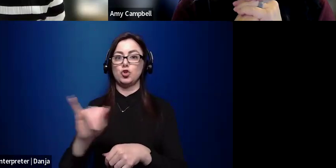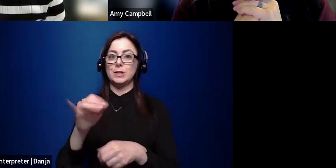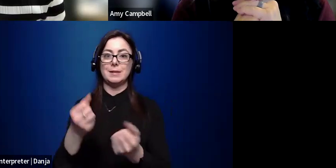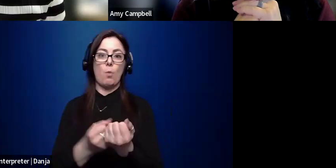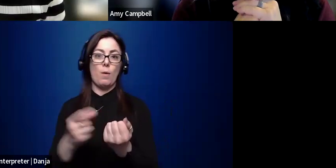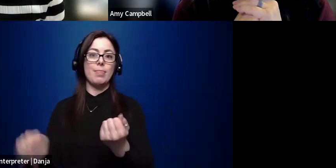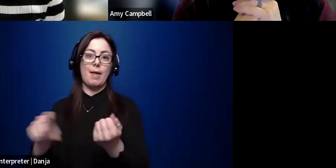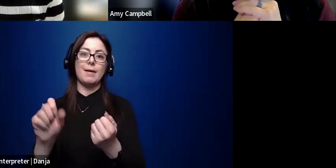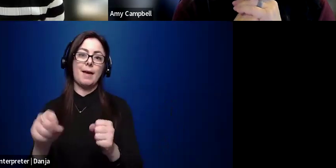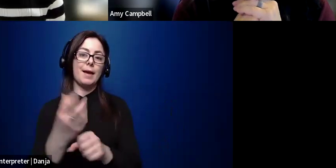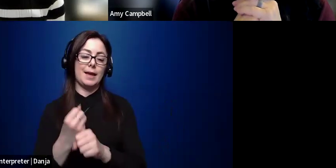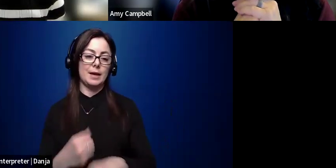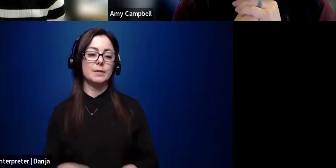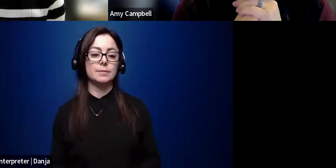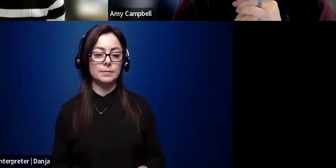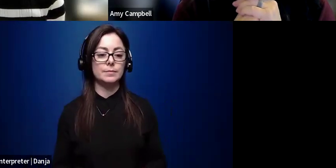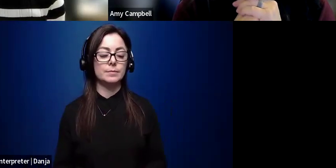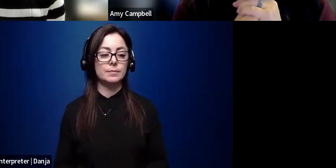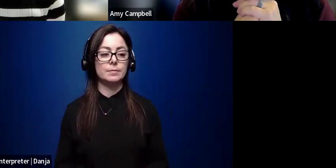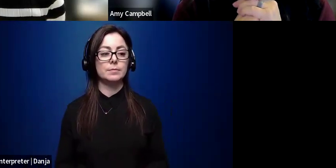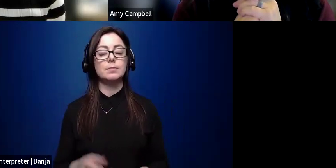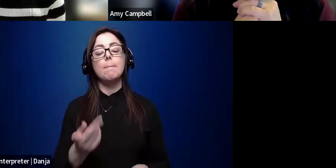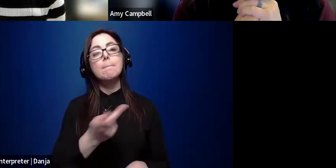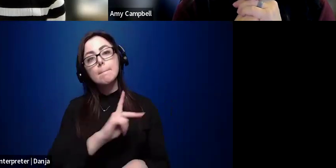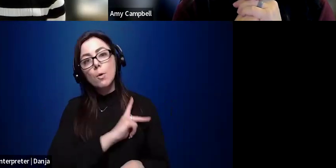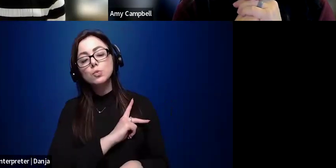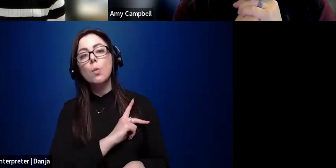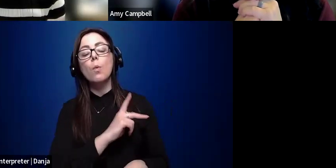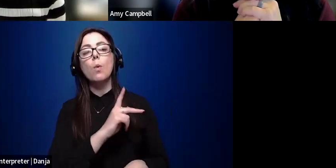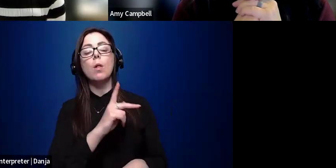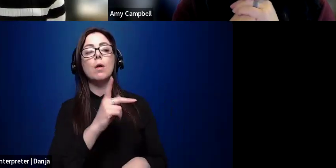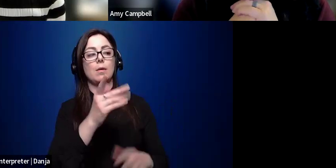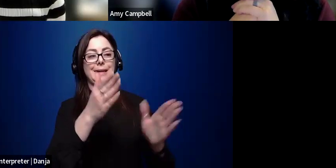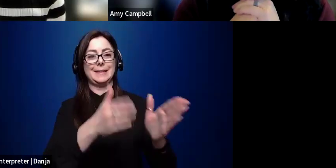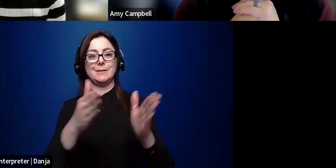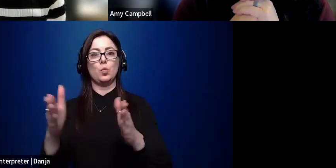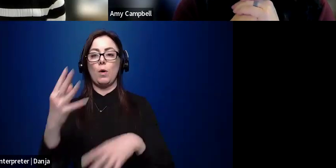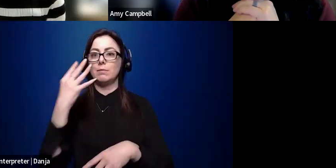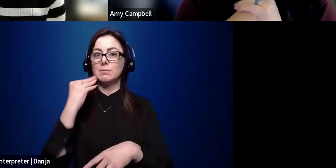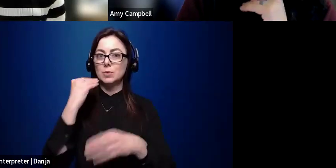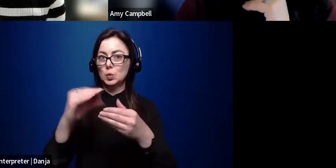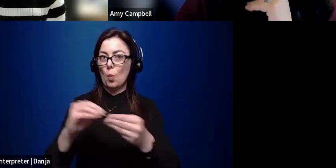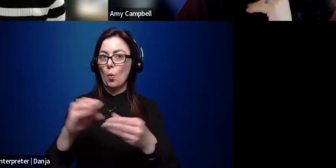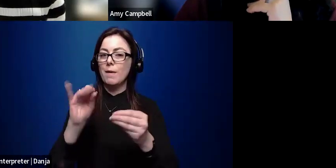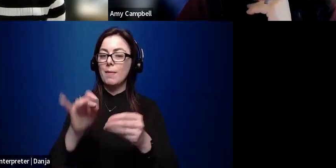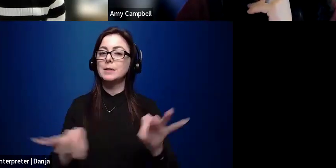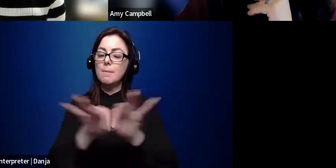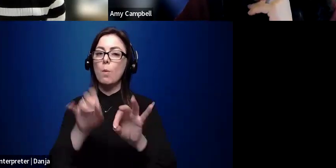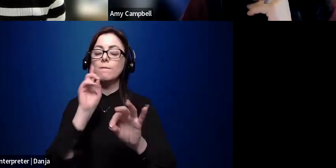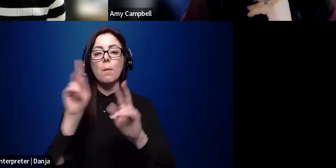get. So personal stories are what's important for people to hear, for lawmakers to hear,